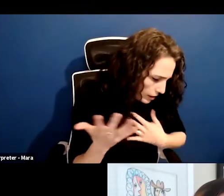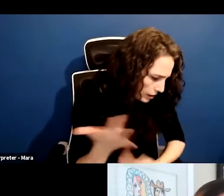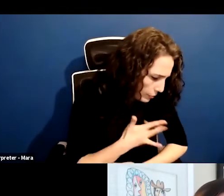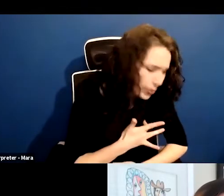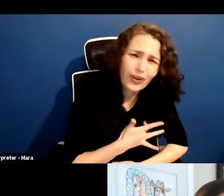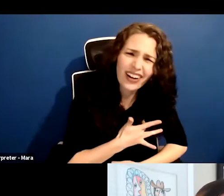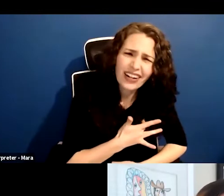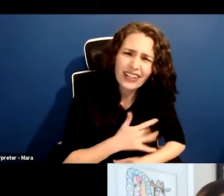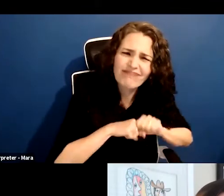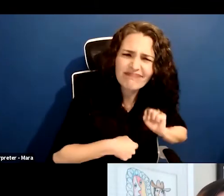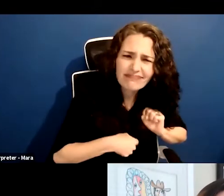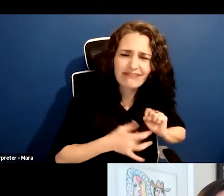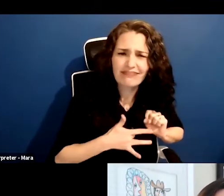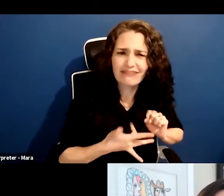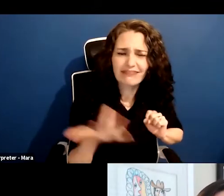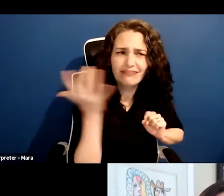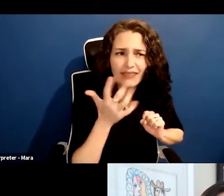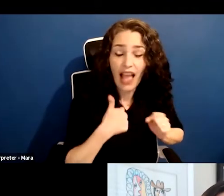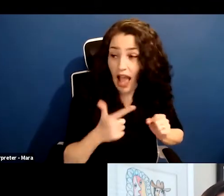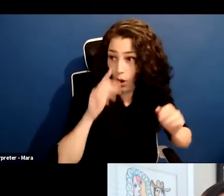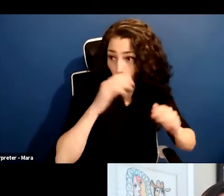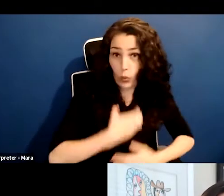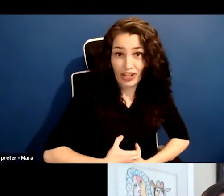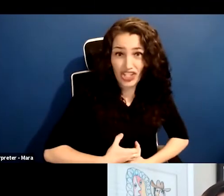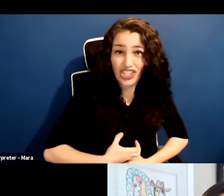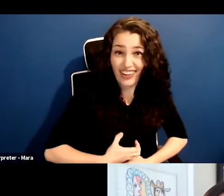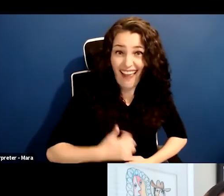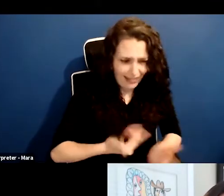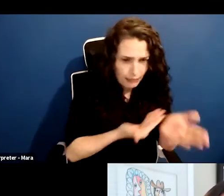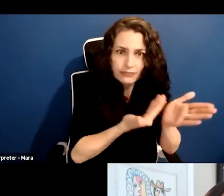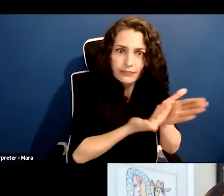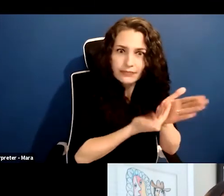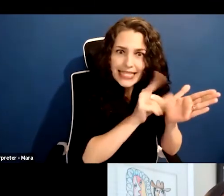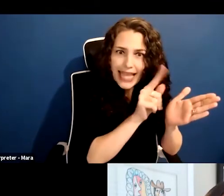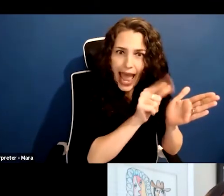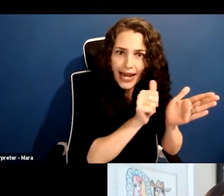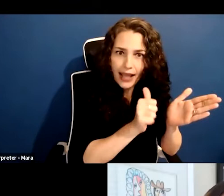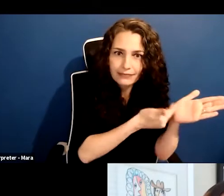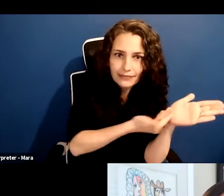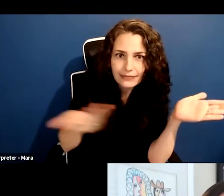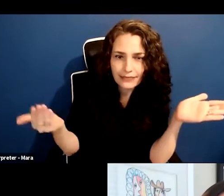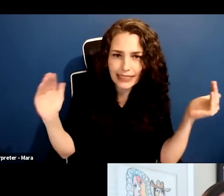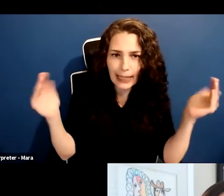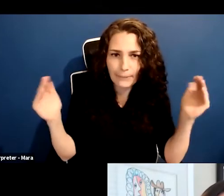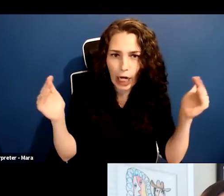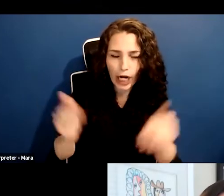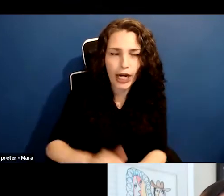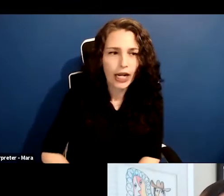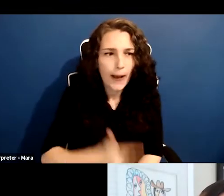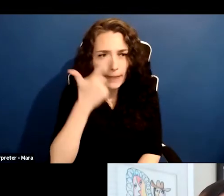bring my own, and it's, gosh, I wish I had that data, as a comparison, because judging by